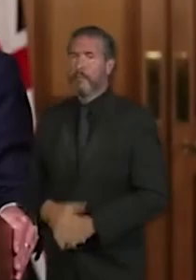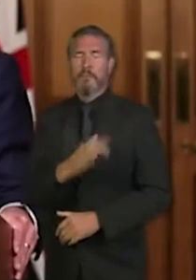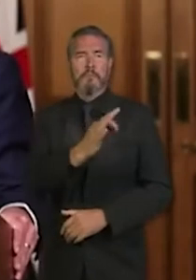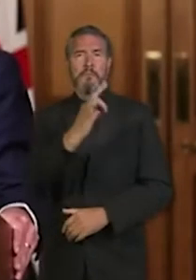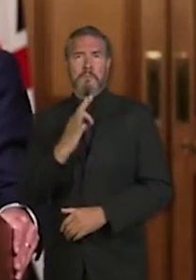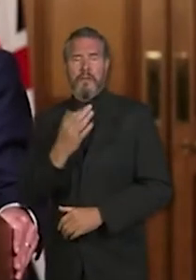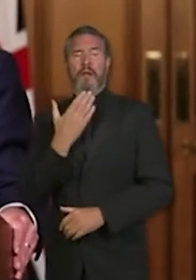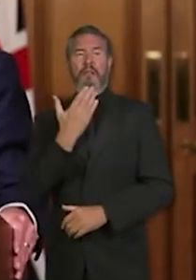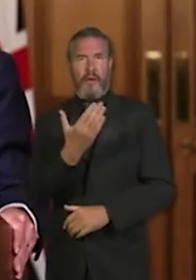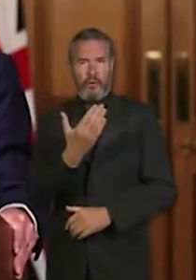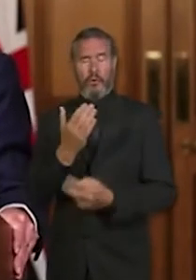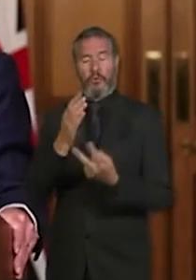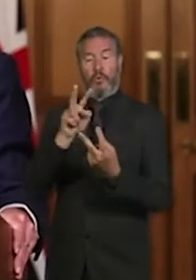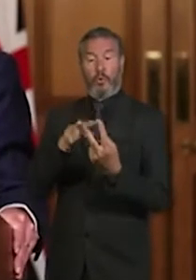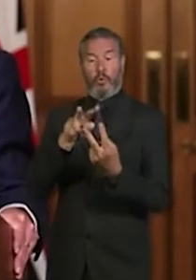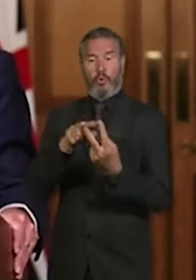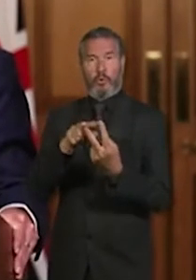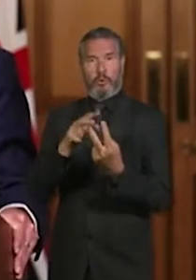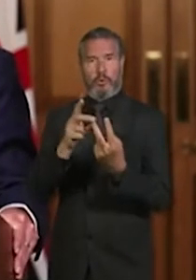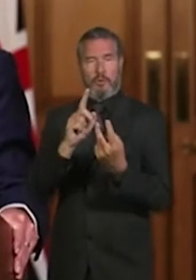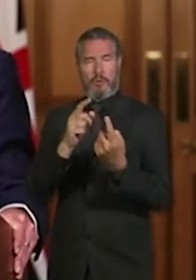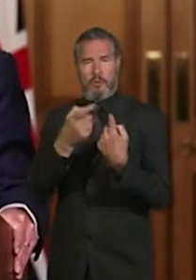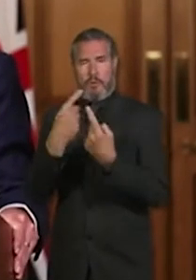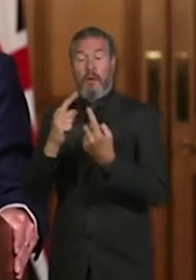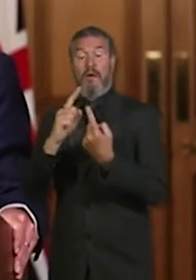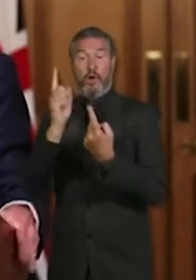is that there just isn't a trade-off.